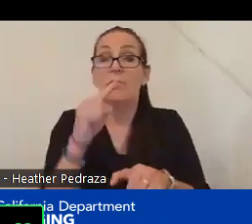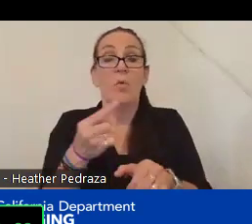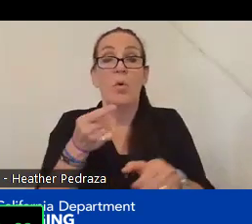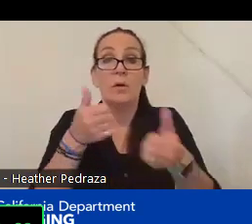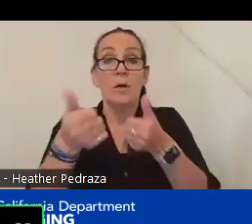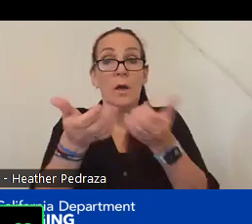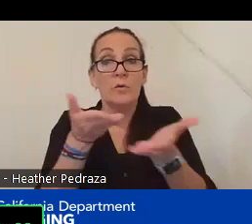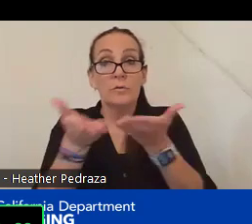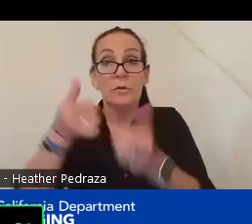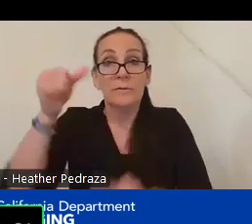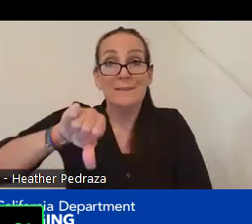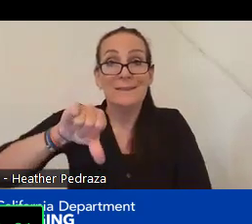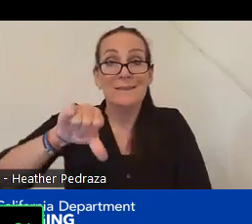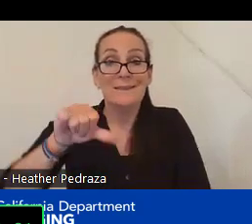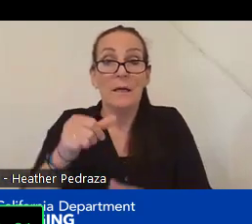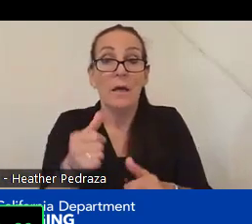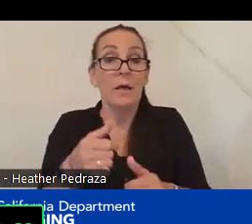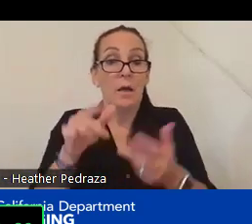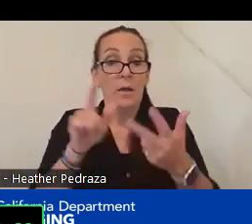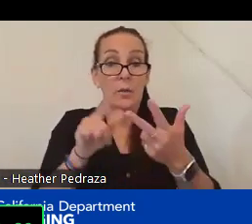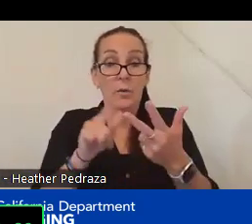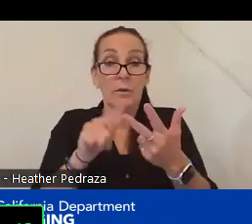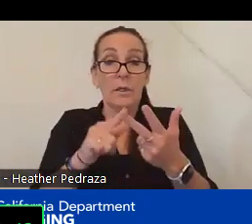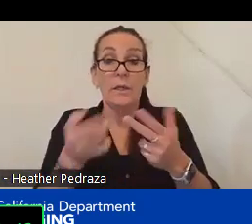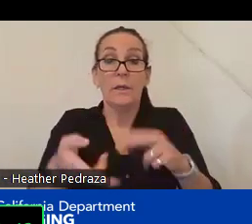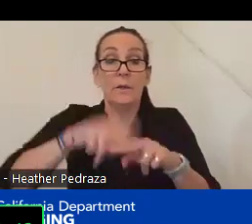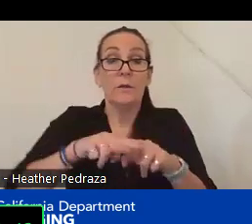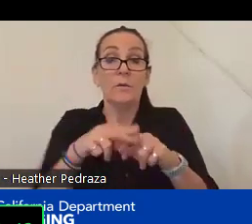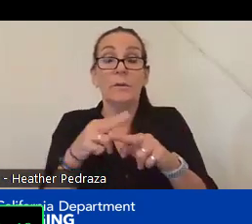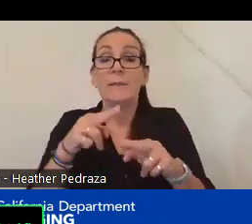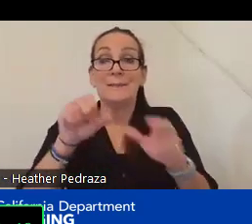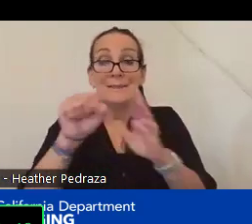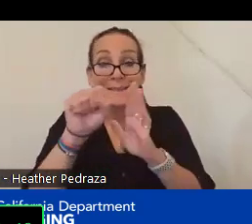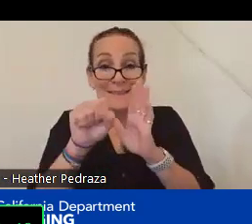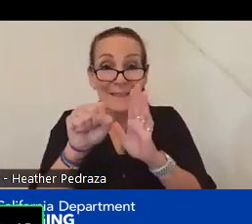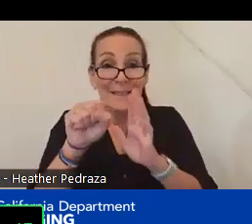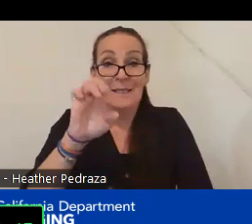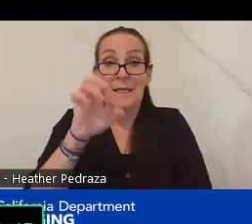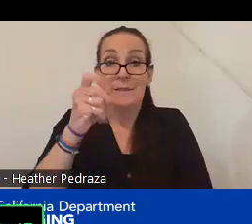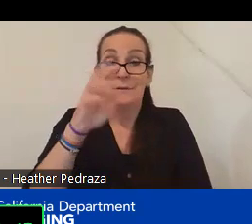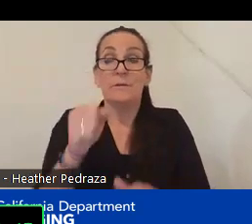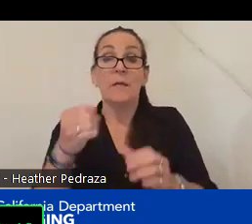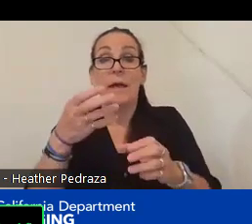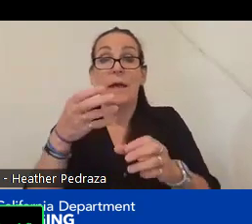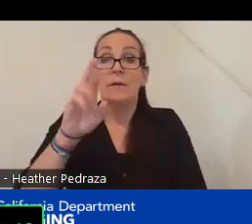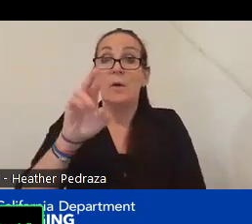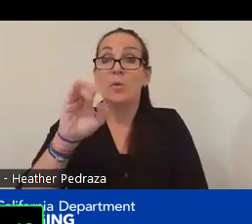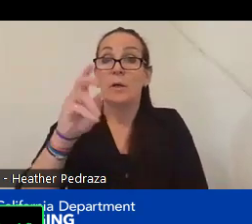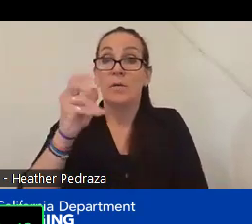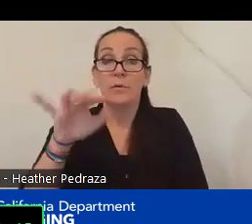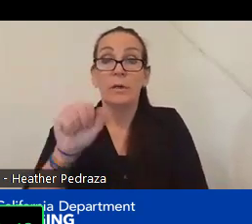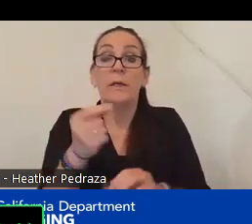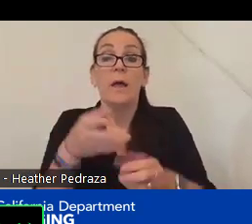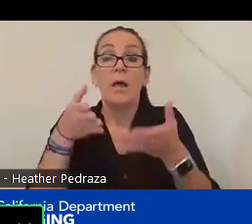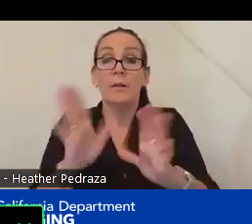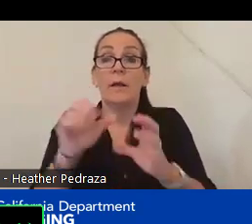3, increased estate recovery. The proposal could lead to increased Medi-Cal estate recovery, allowing the state to recover what managed